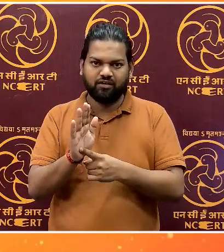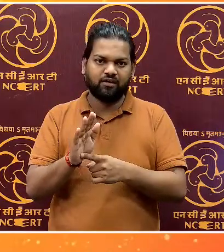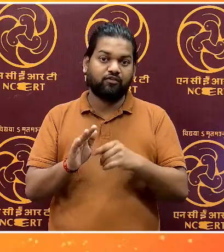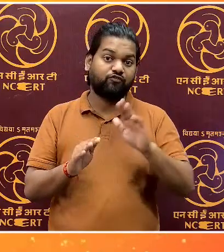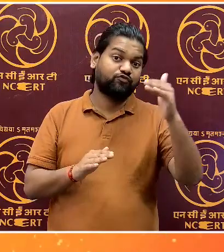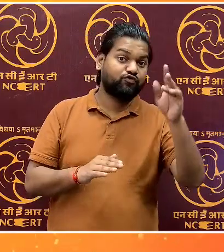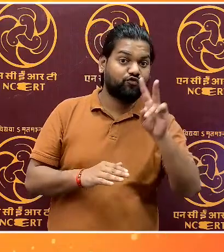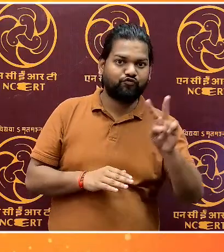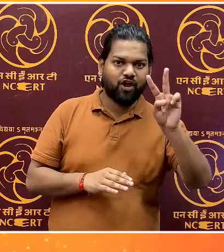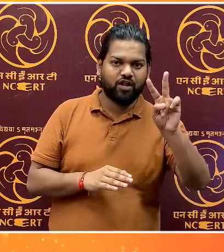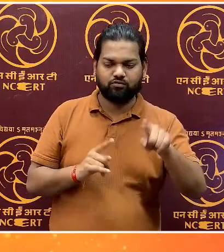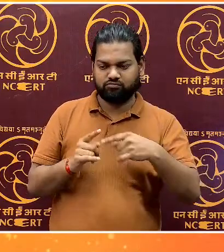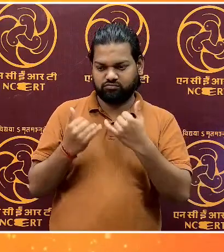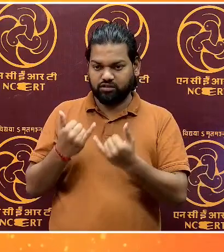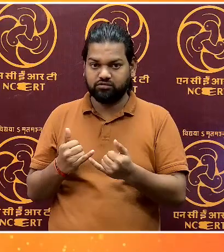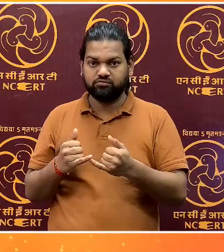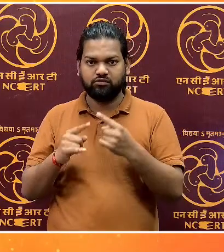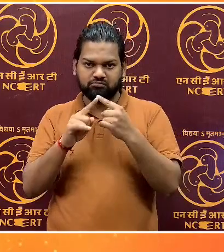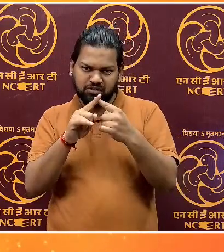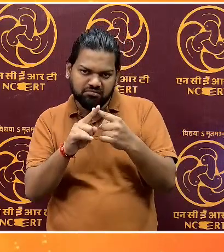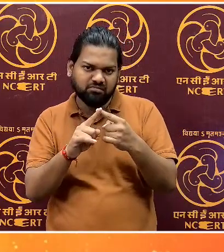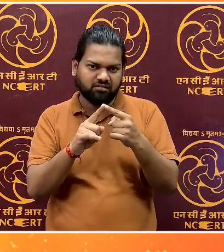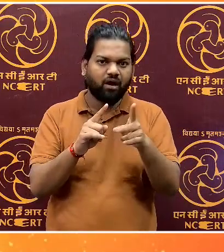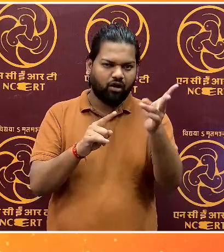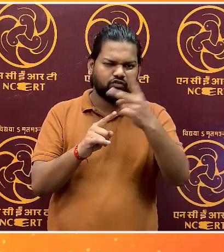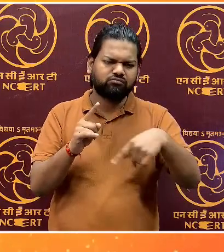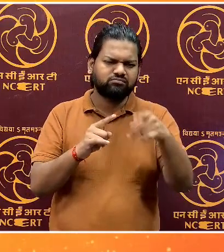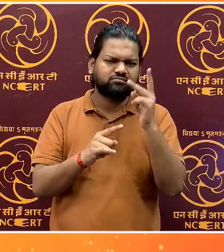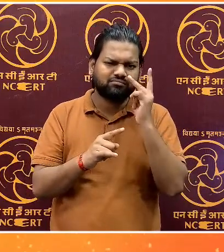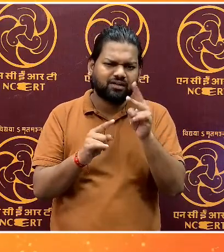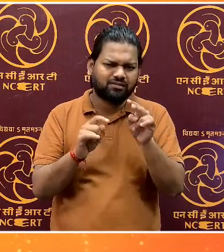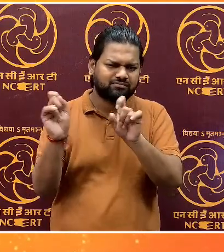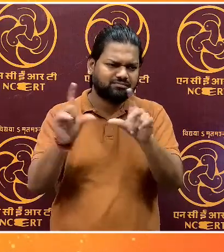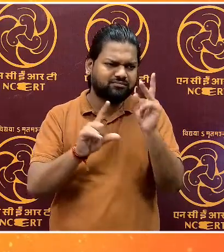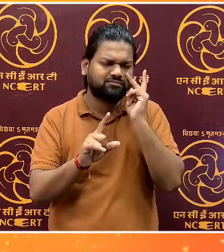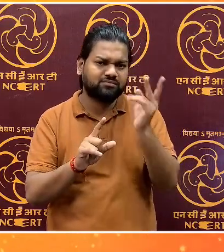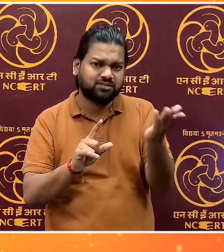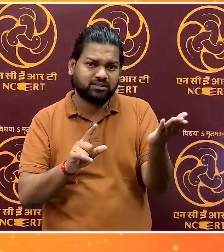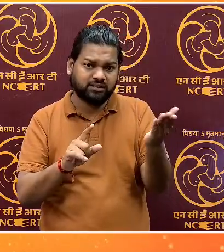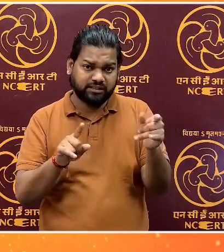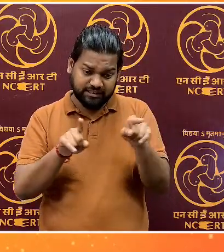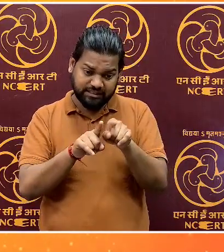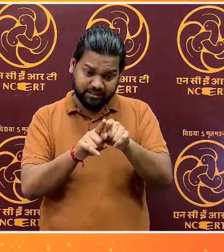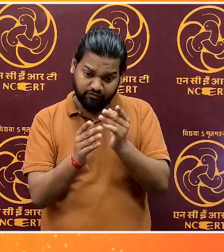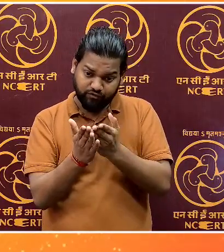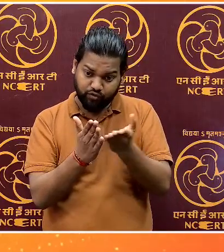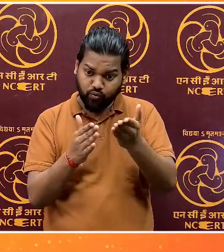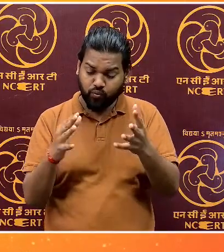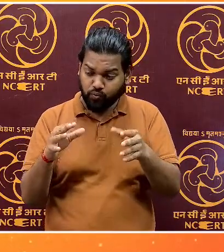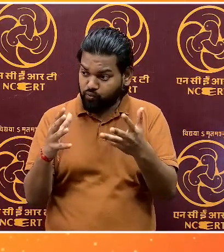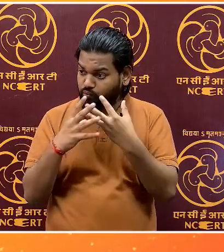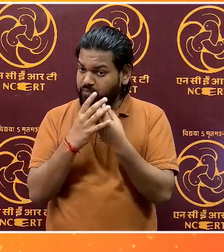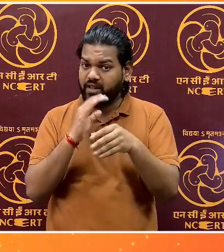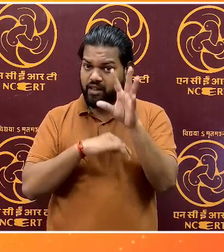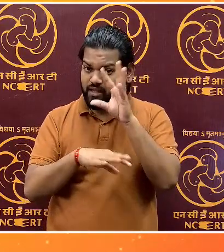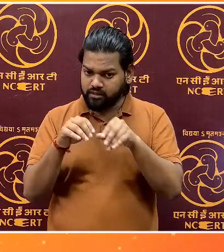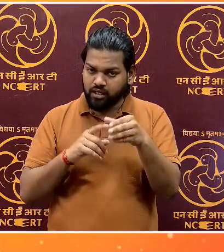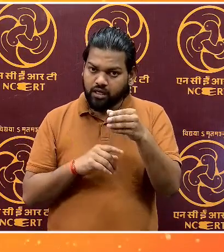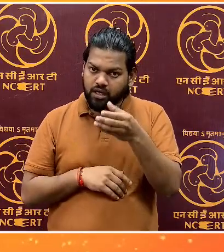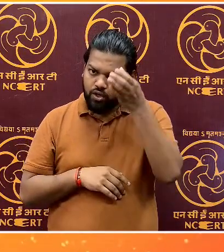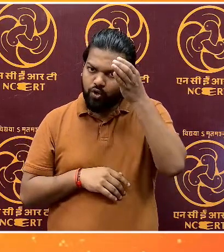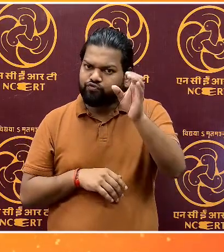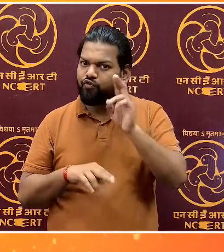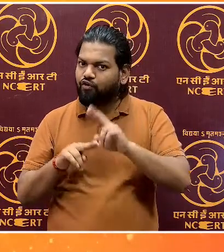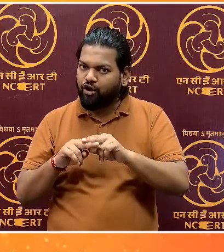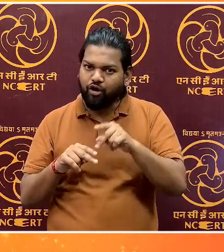equals to present value multiplied by 1 plus r raised to power n. So in this way, we have learned that how this concept of time